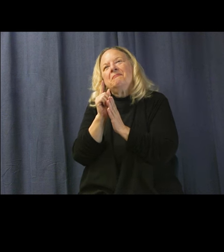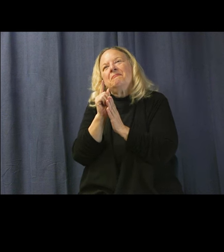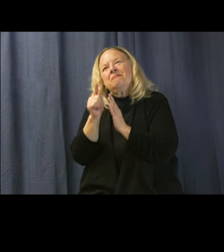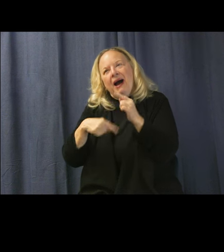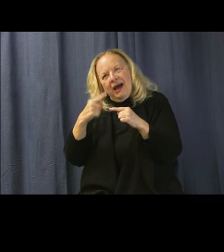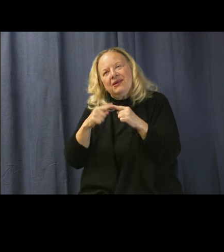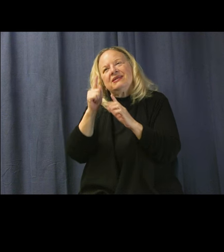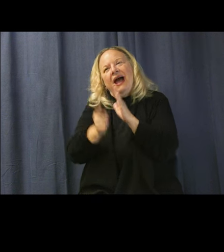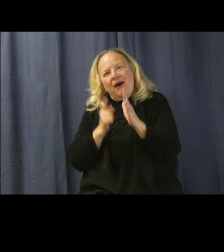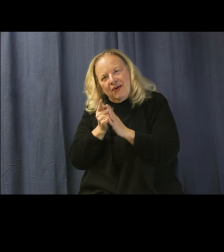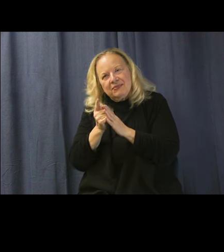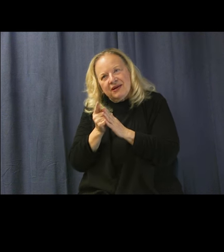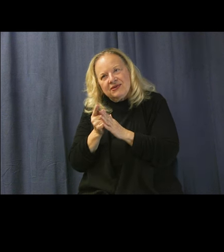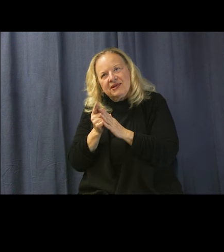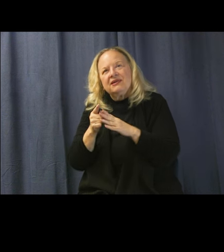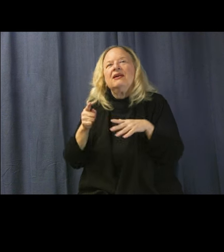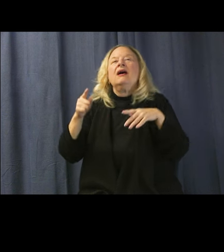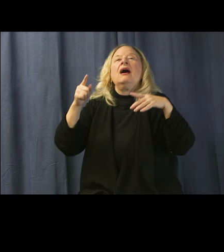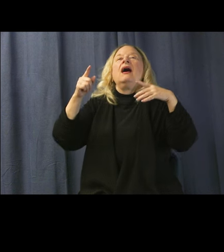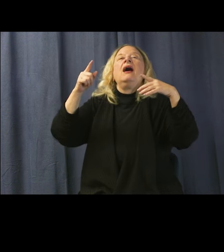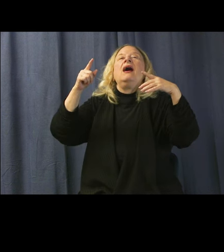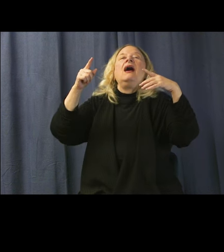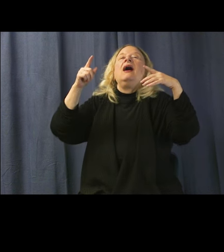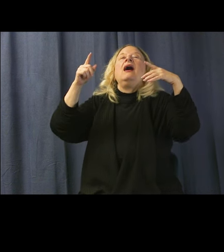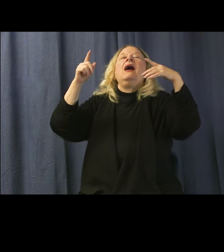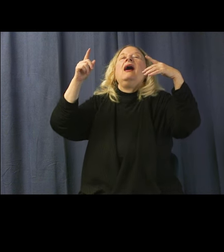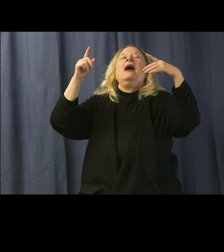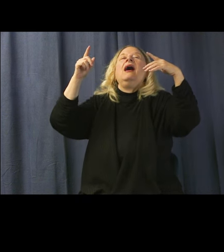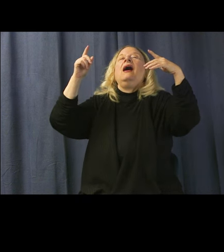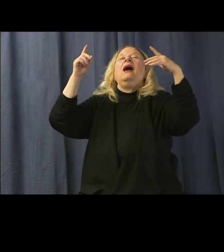miles an hour for 5,000 years.